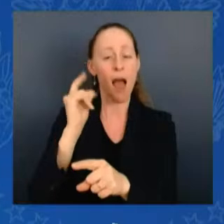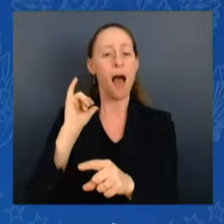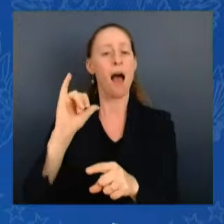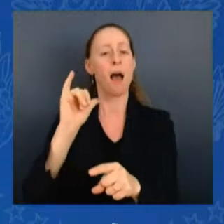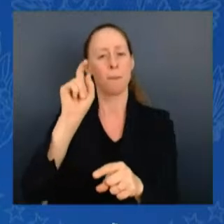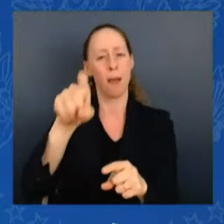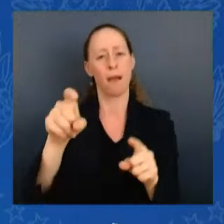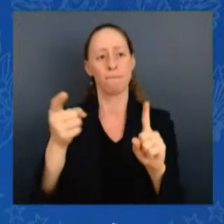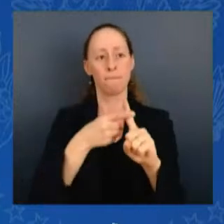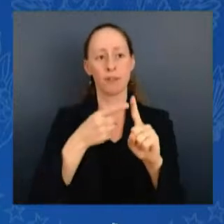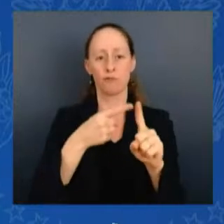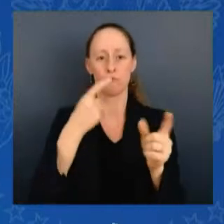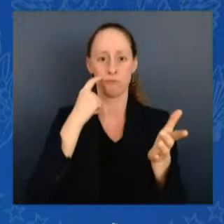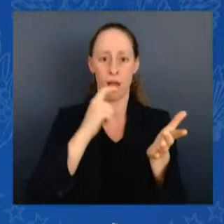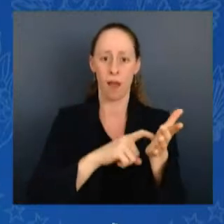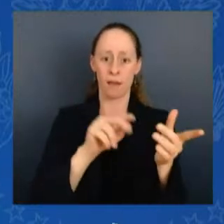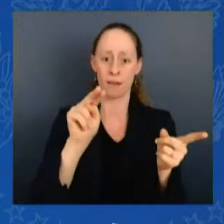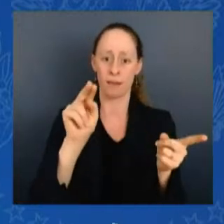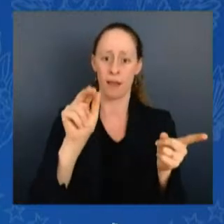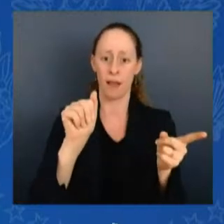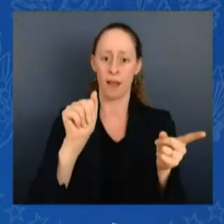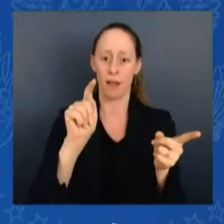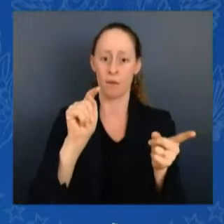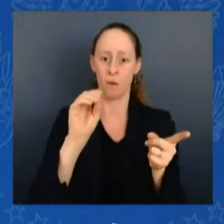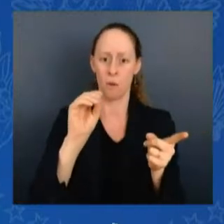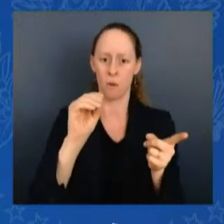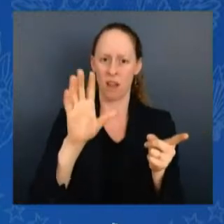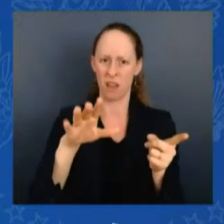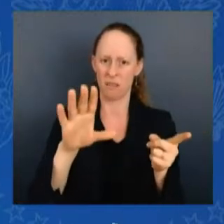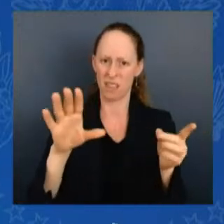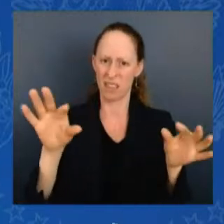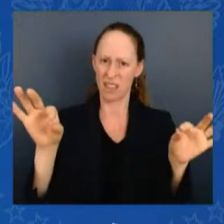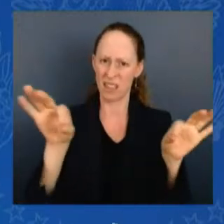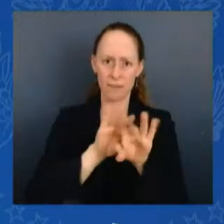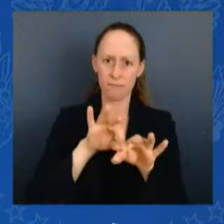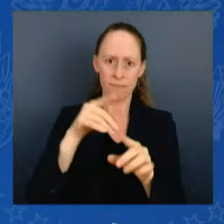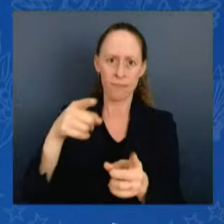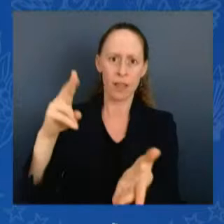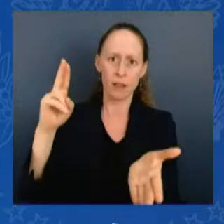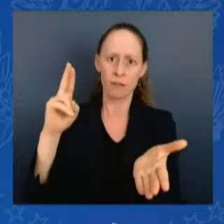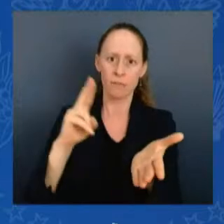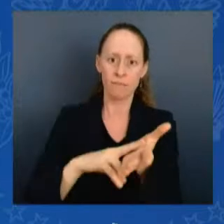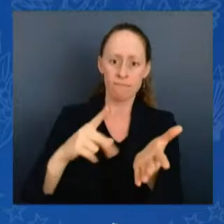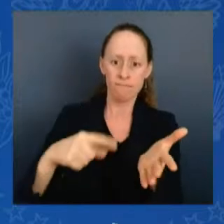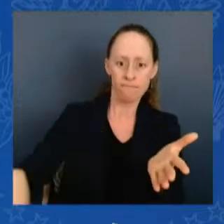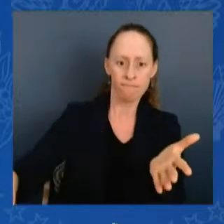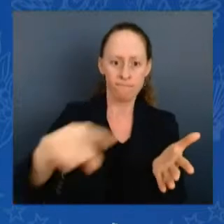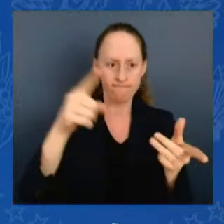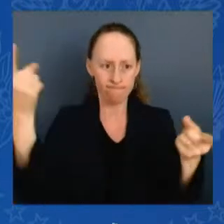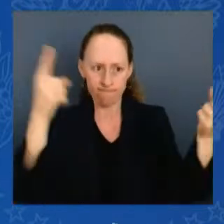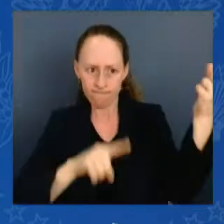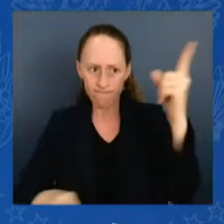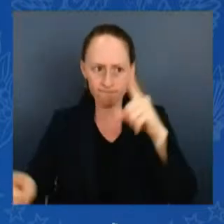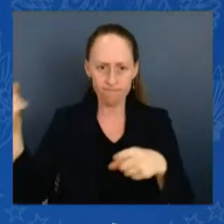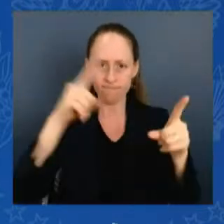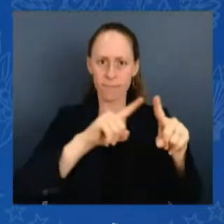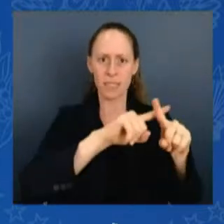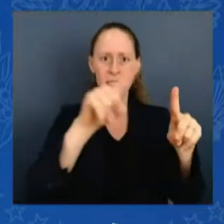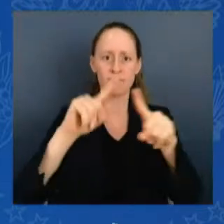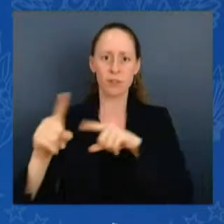our transatlantic alliance was never a given. On the contrary, it is a